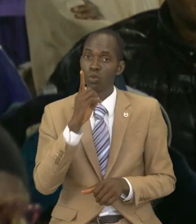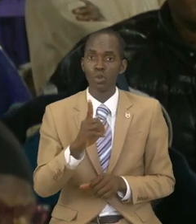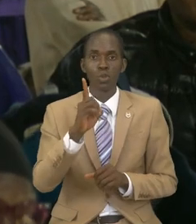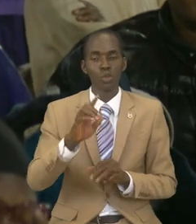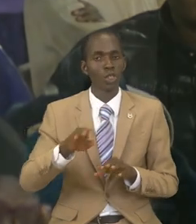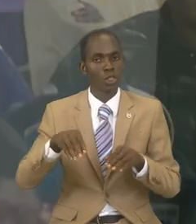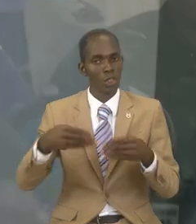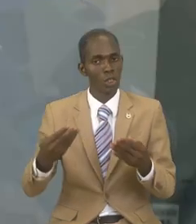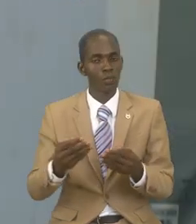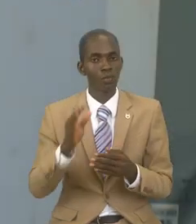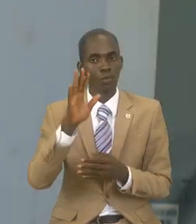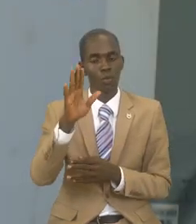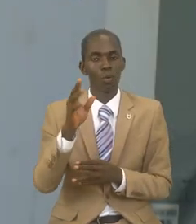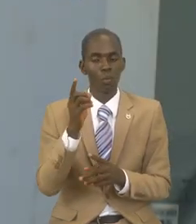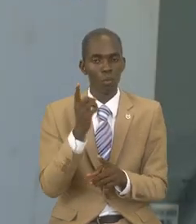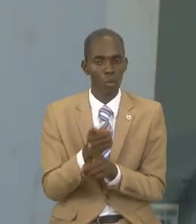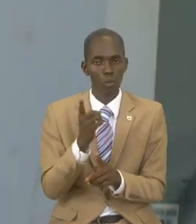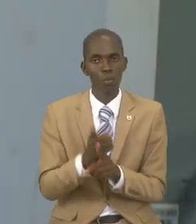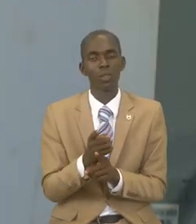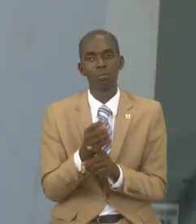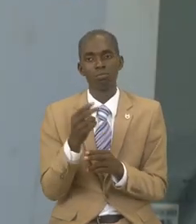correct information.